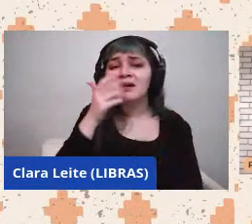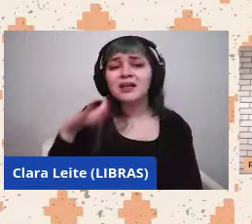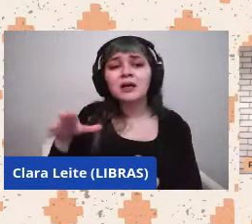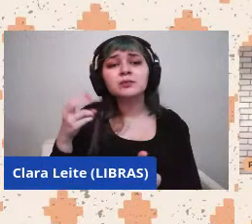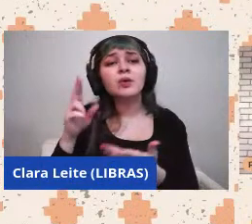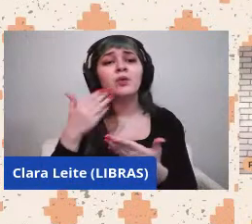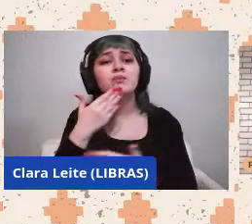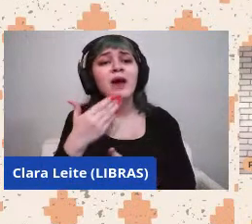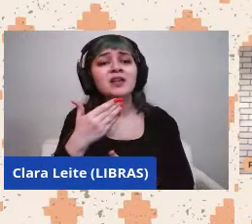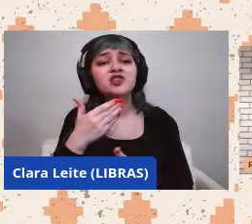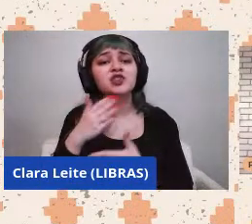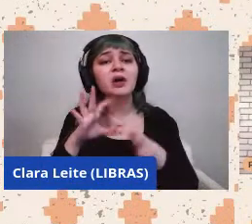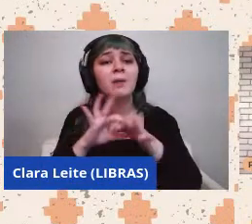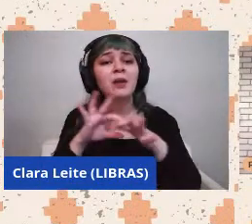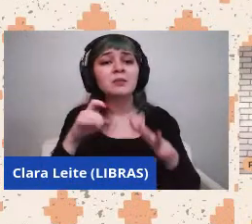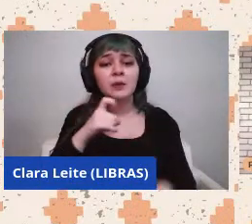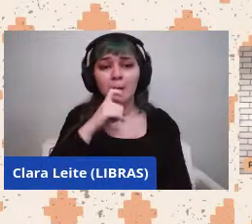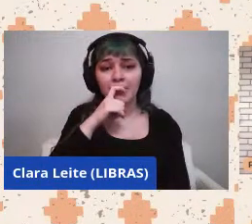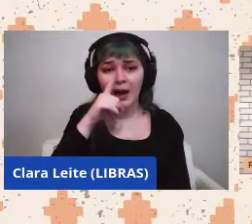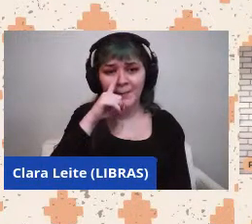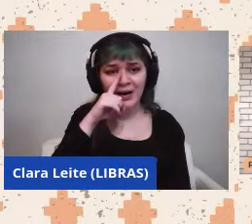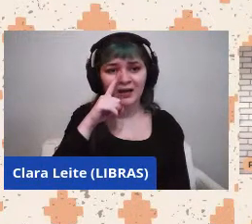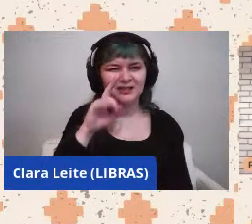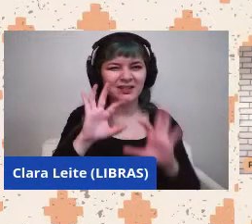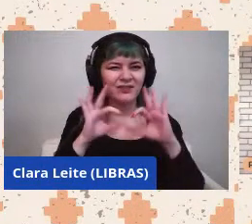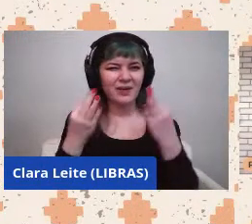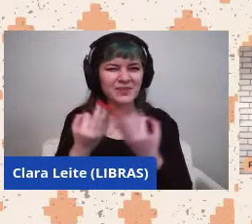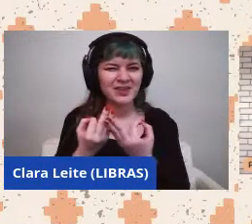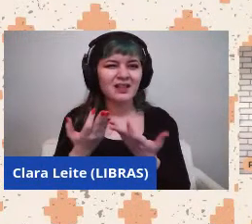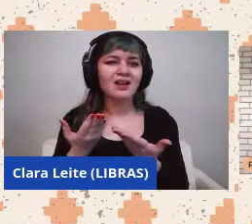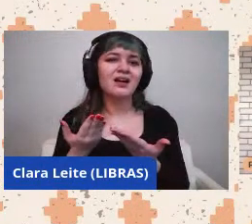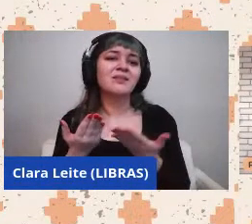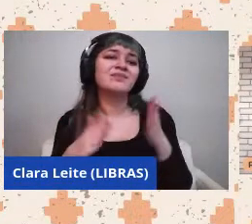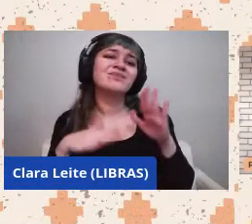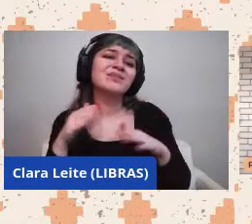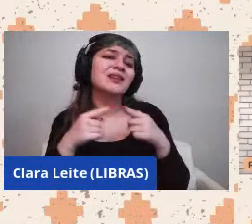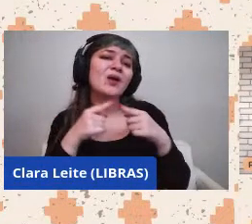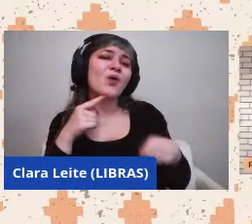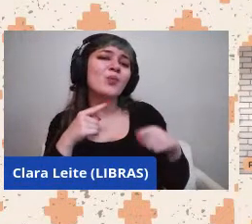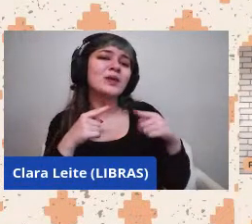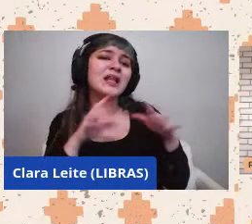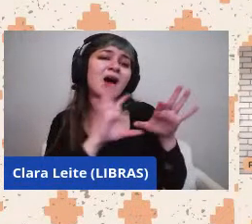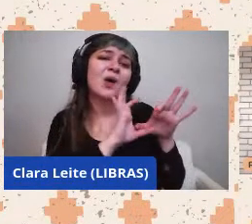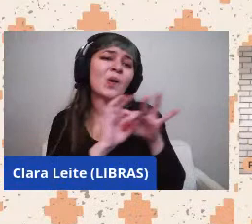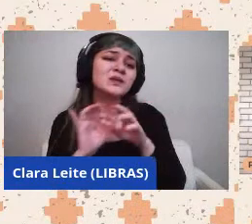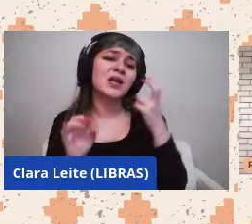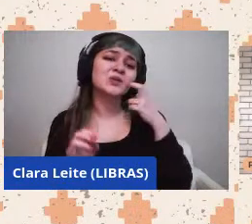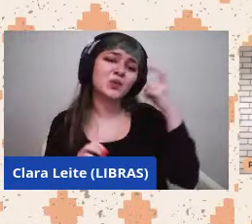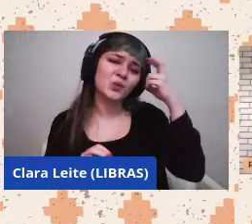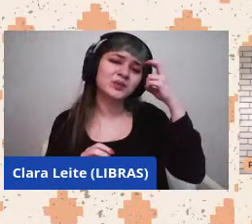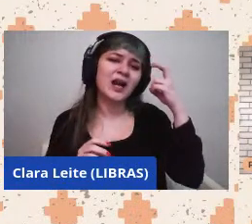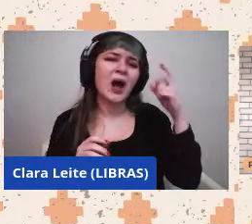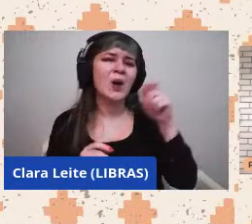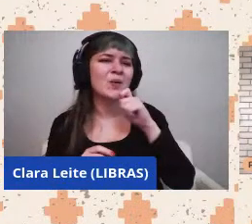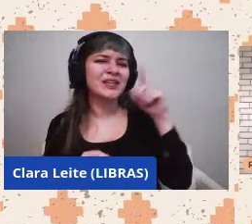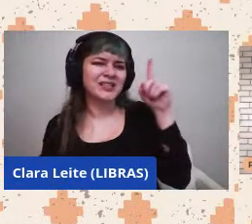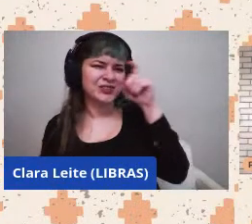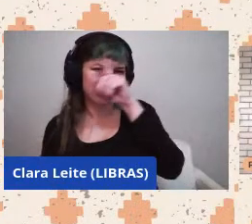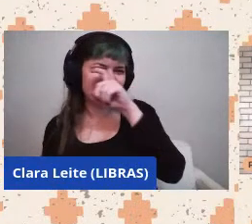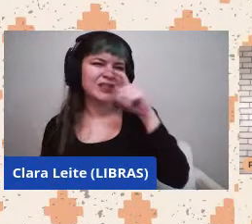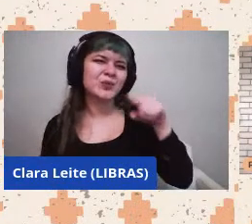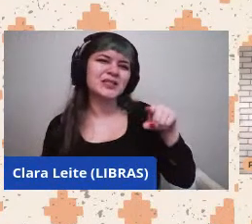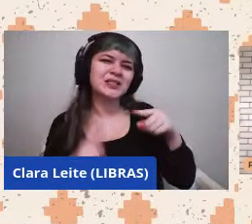consent, can not fit very well with some particular cultural context. And I think we're still grappling with issues around